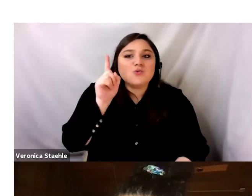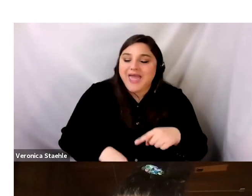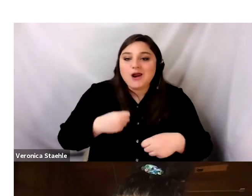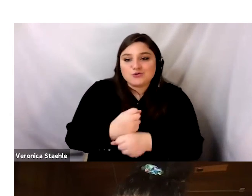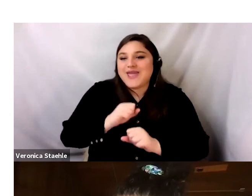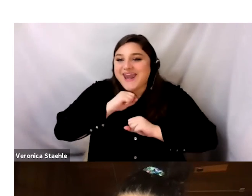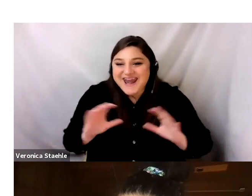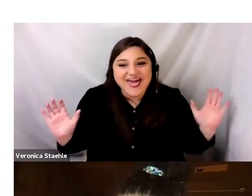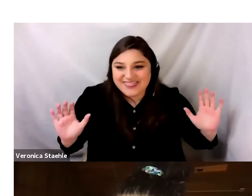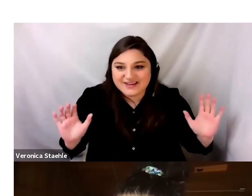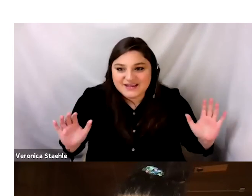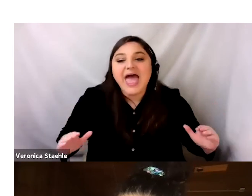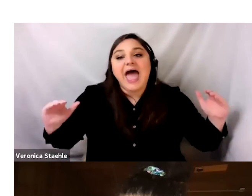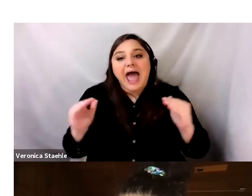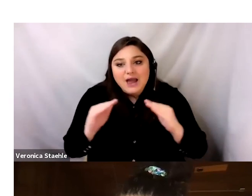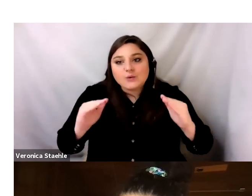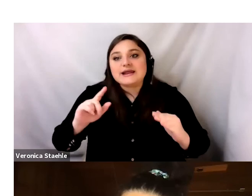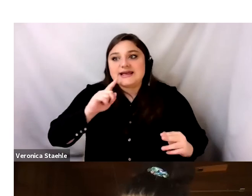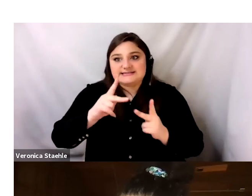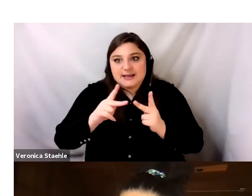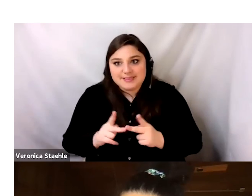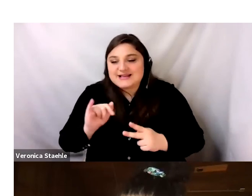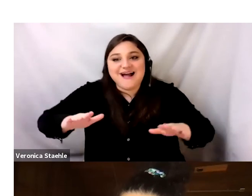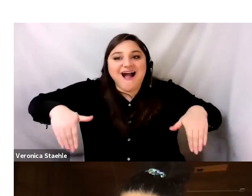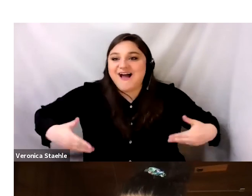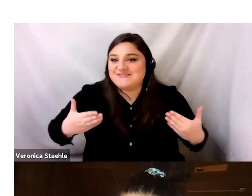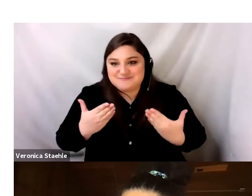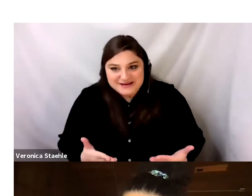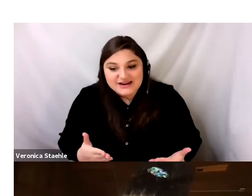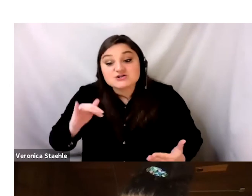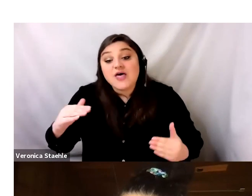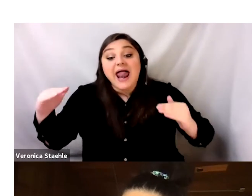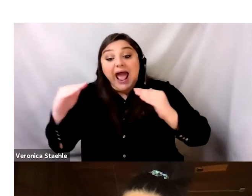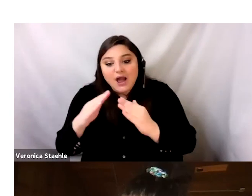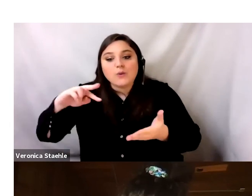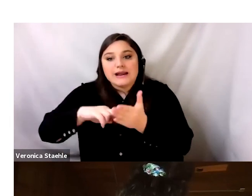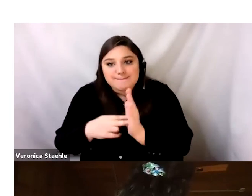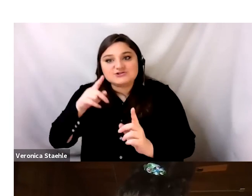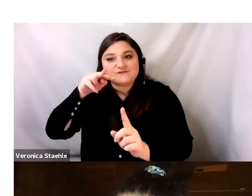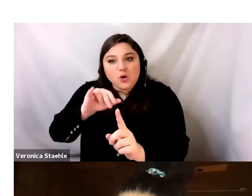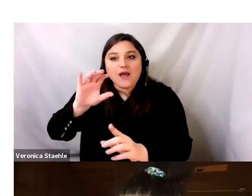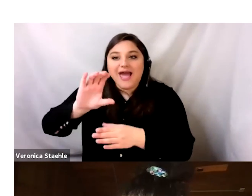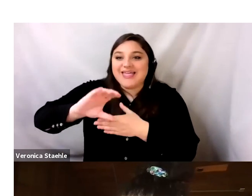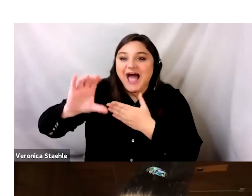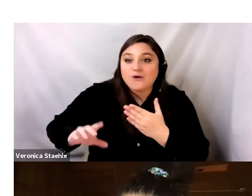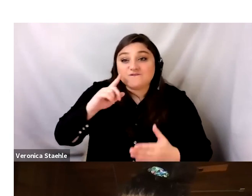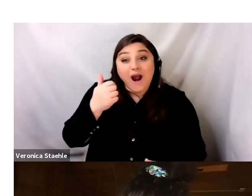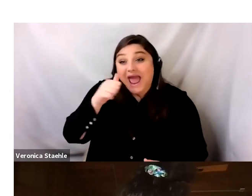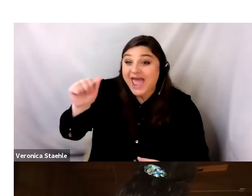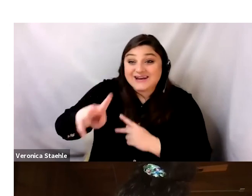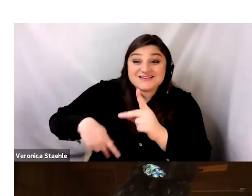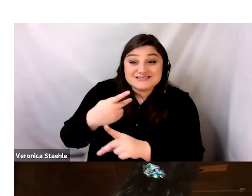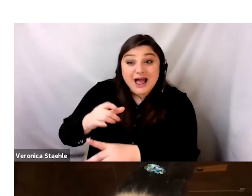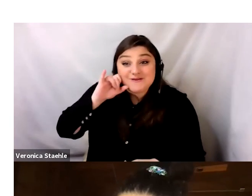had equity. When you're talking about a world where outcomes are not predictable based on any identity, that means that we have